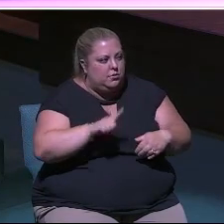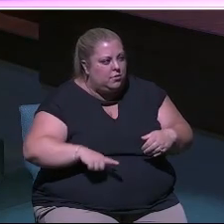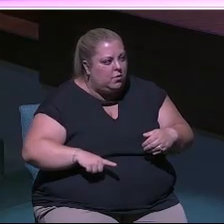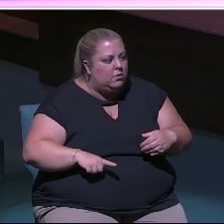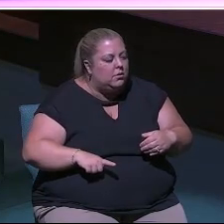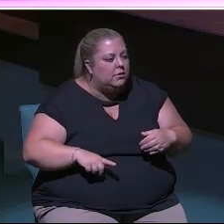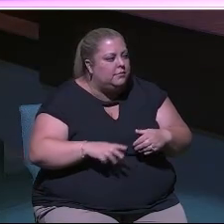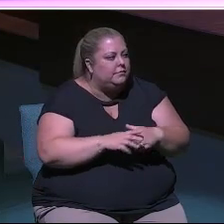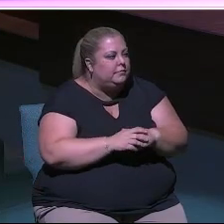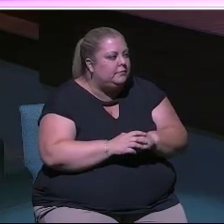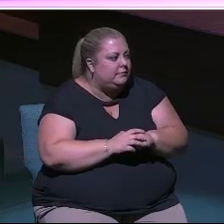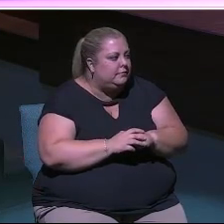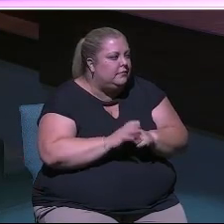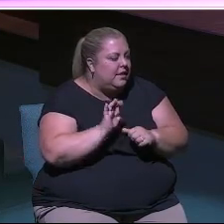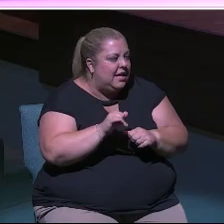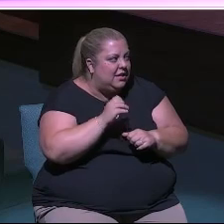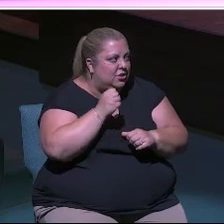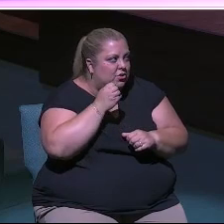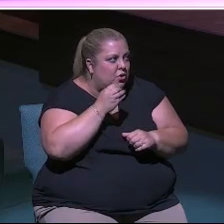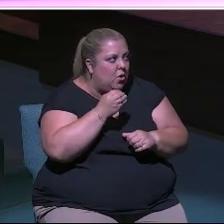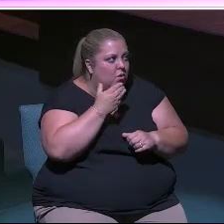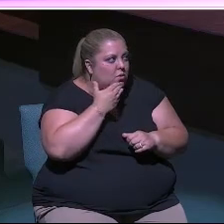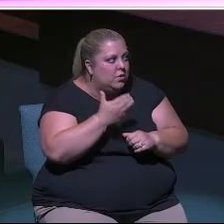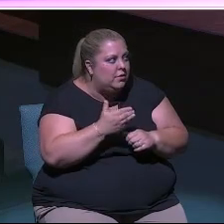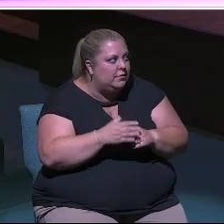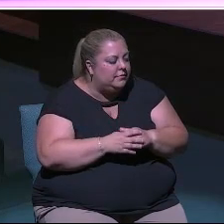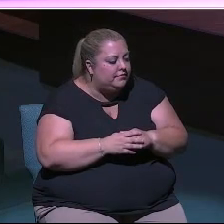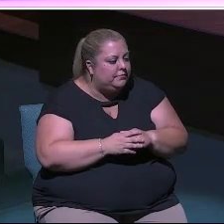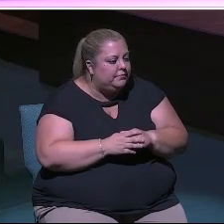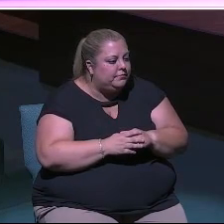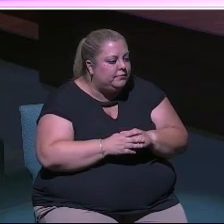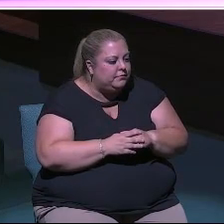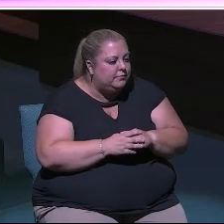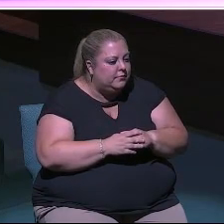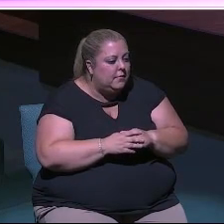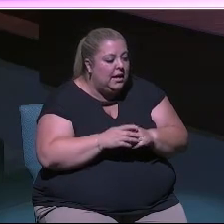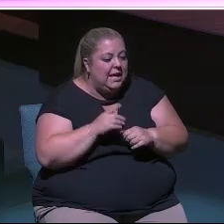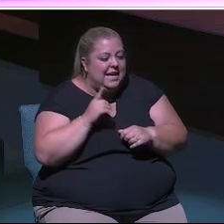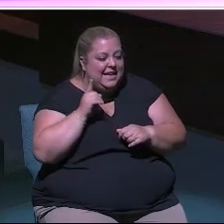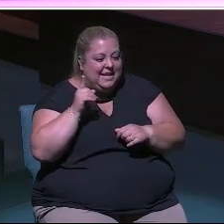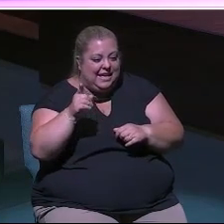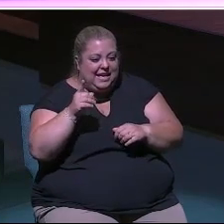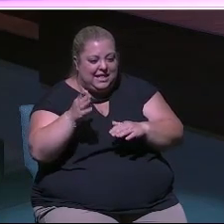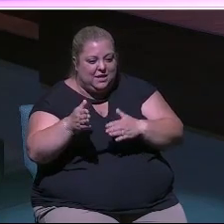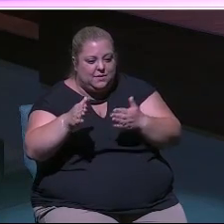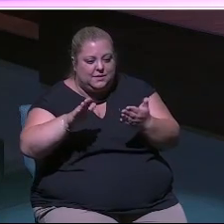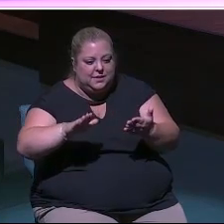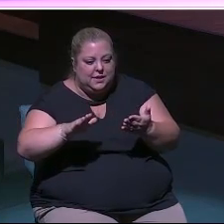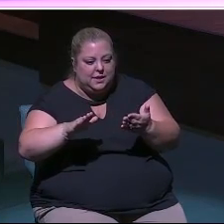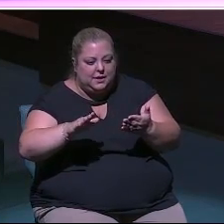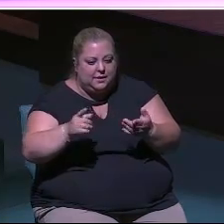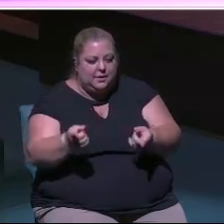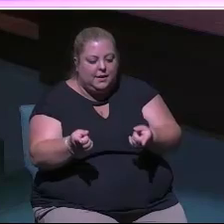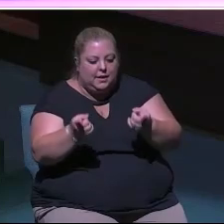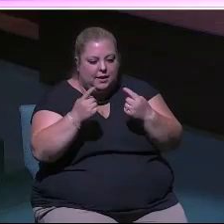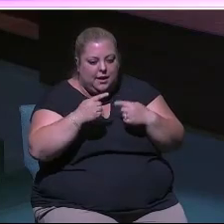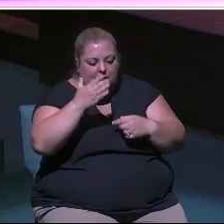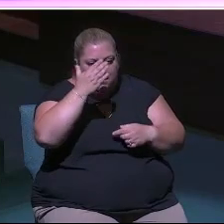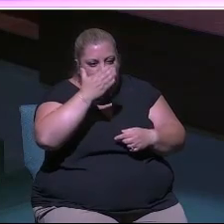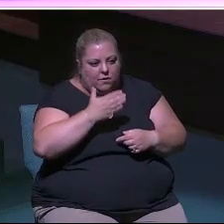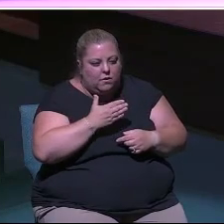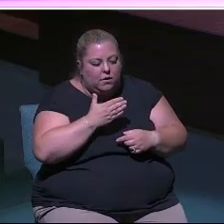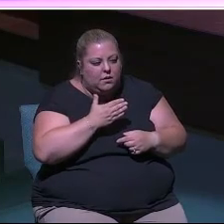That's so good. Verse 44 says, and he that was dead came forth.